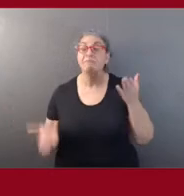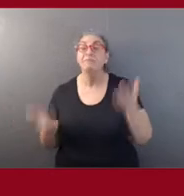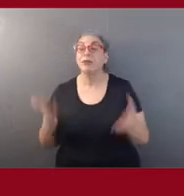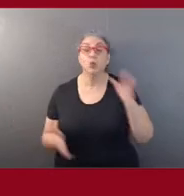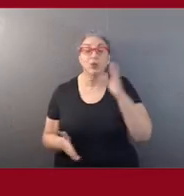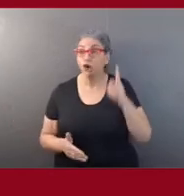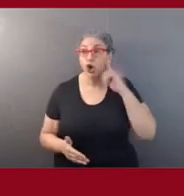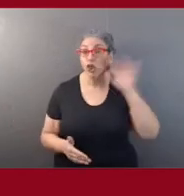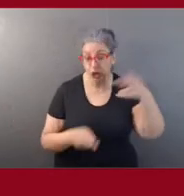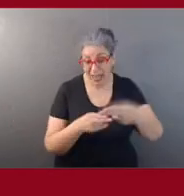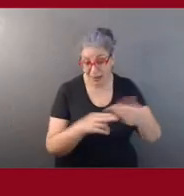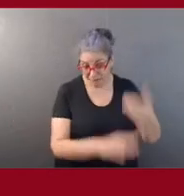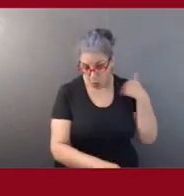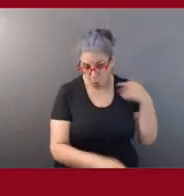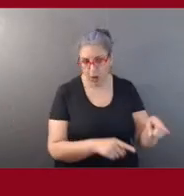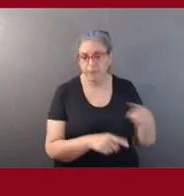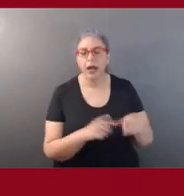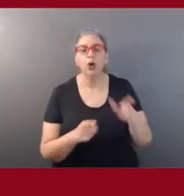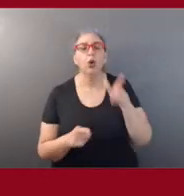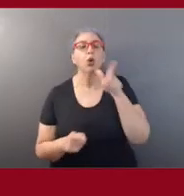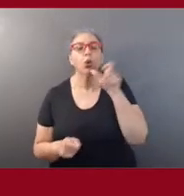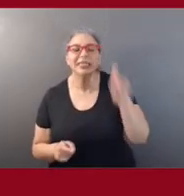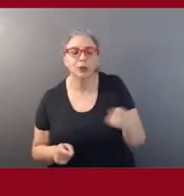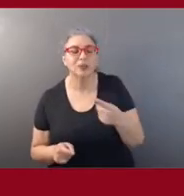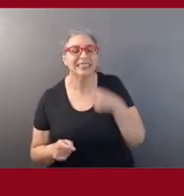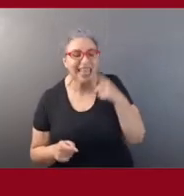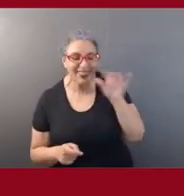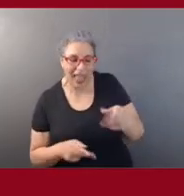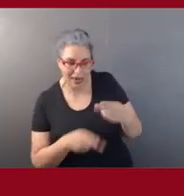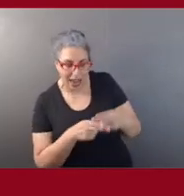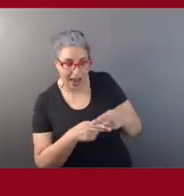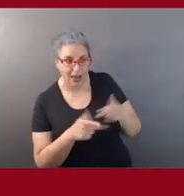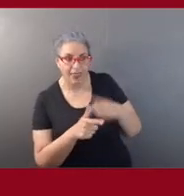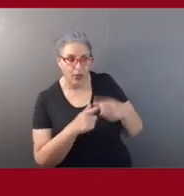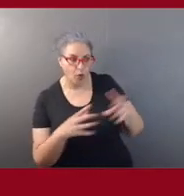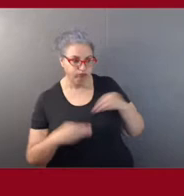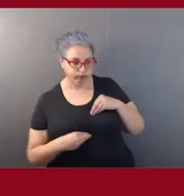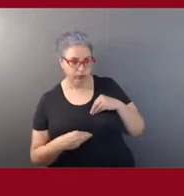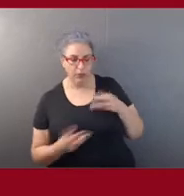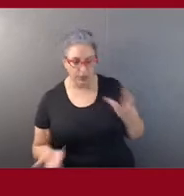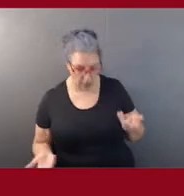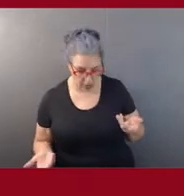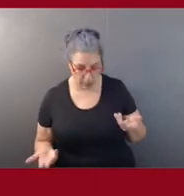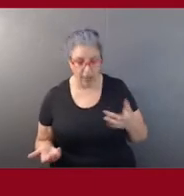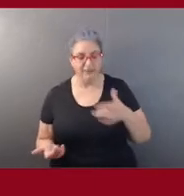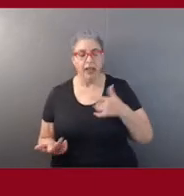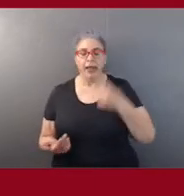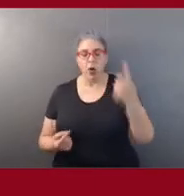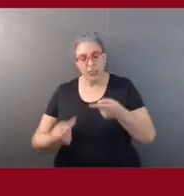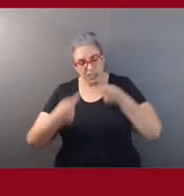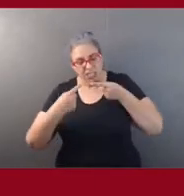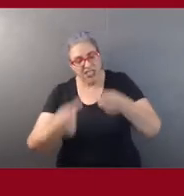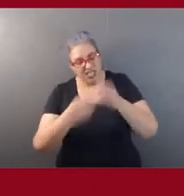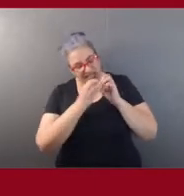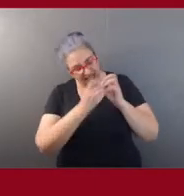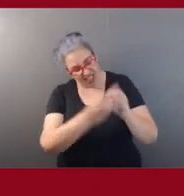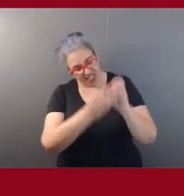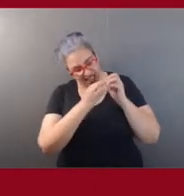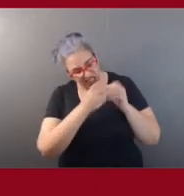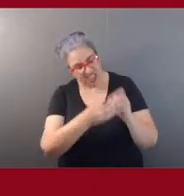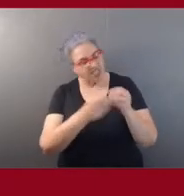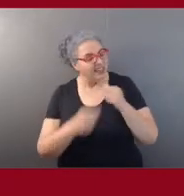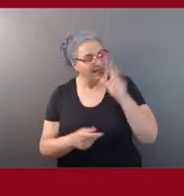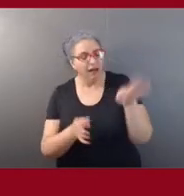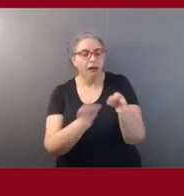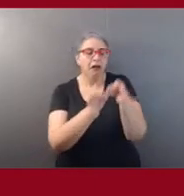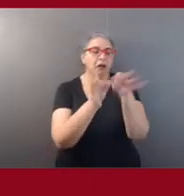yet. And so who do you need to hear their name from, you know, to make it okay? And it's just this constant battle of like, it's so much more